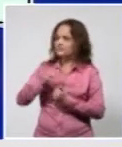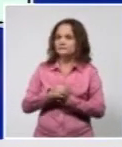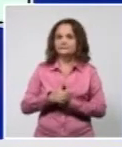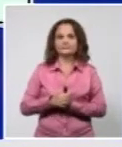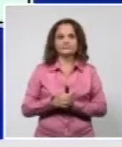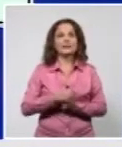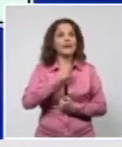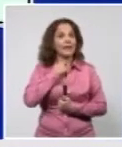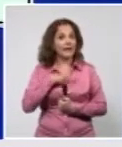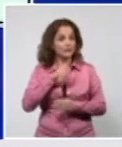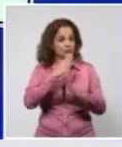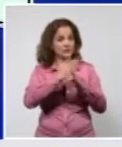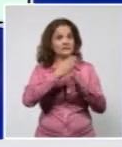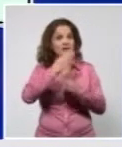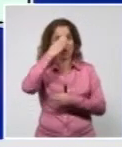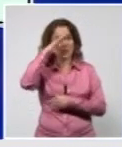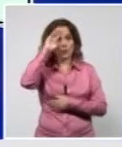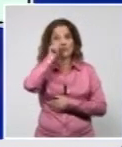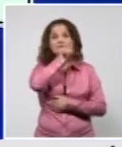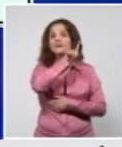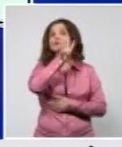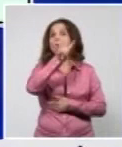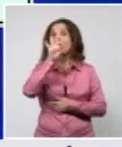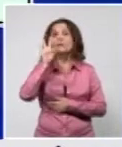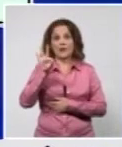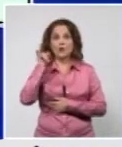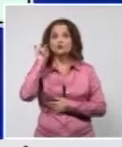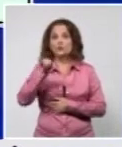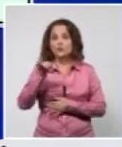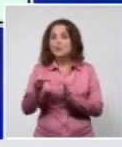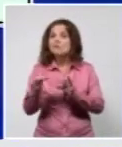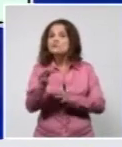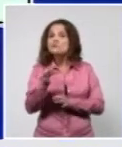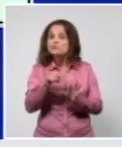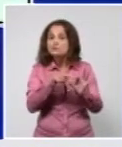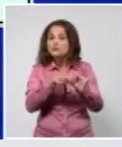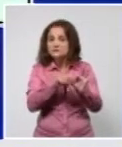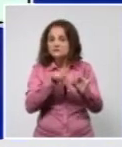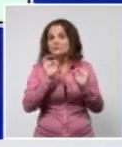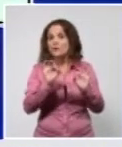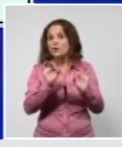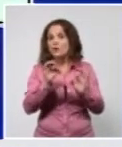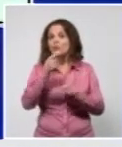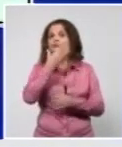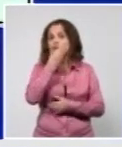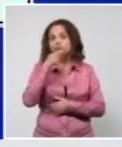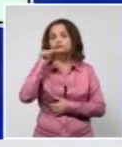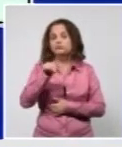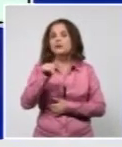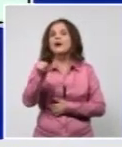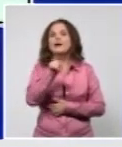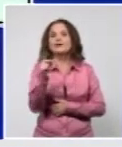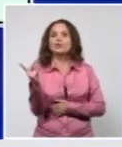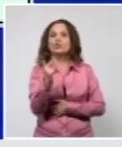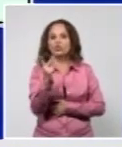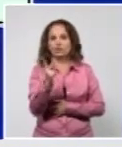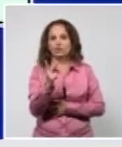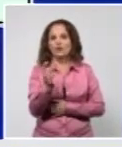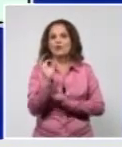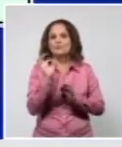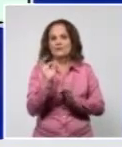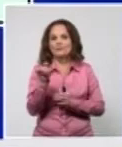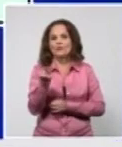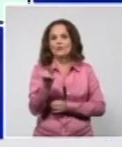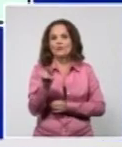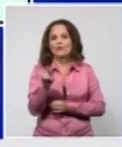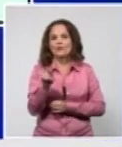Río 22, and Cienfuegos 18 are also among the territories that have not diagnosed any cases over